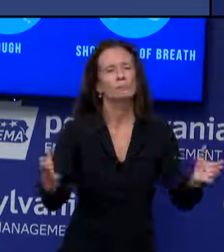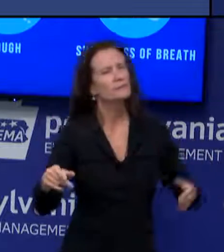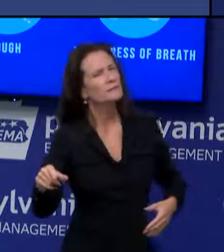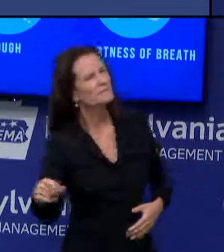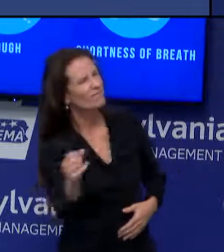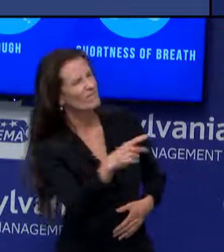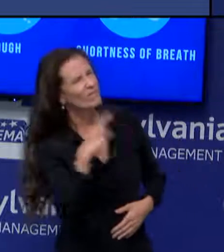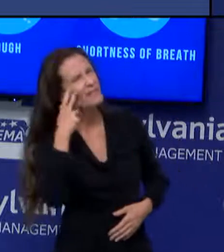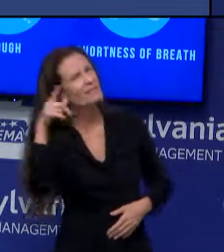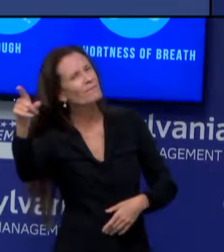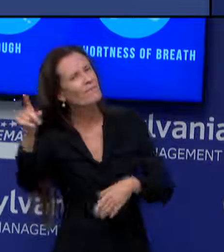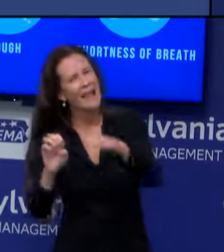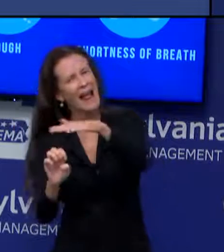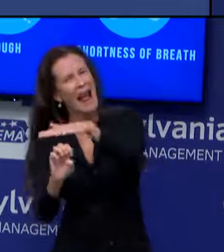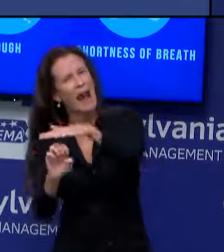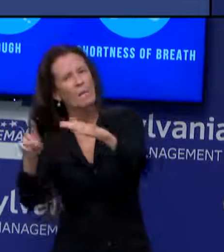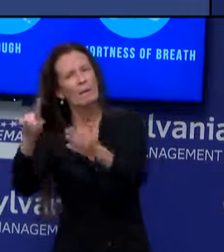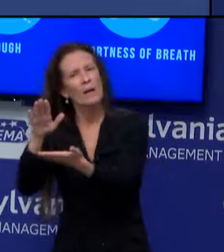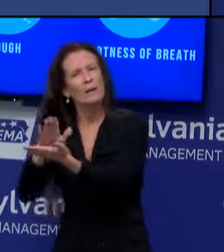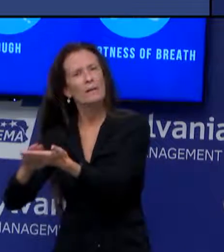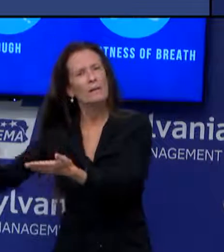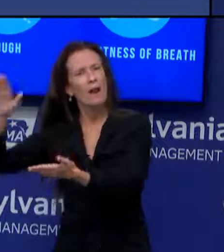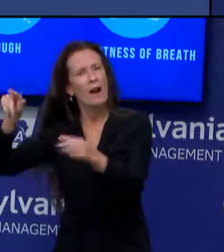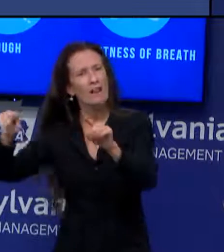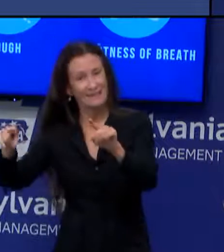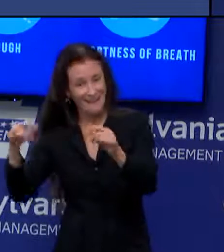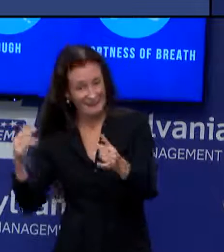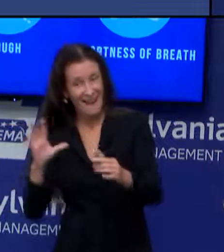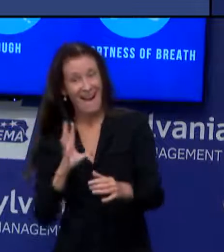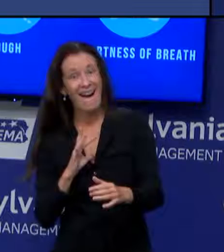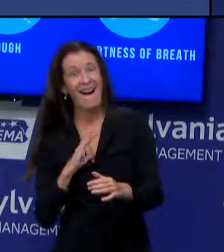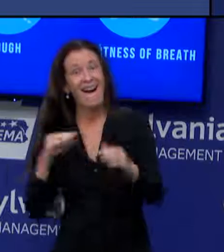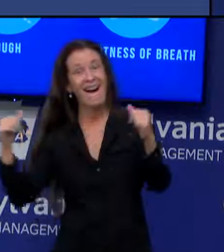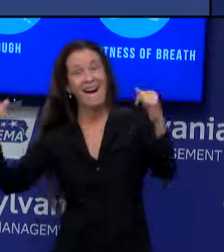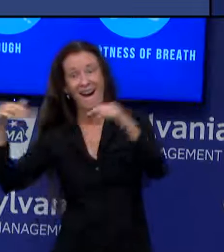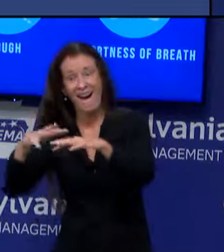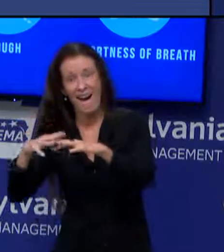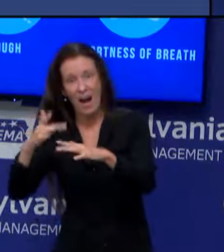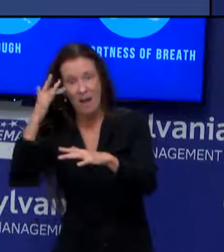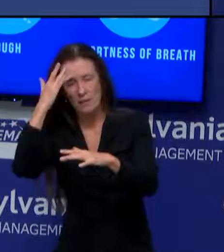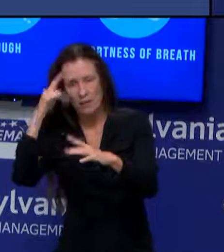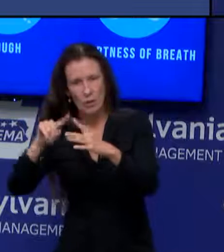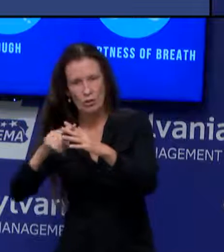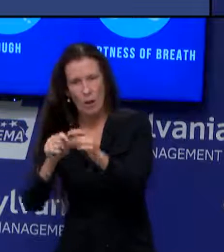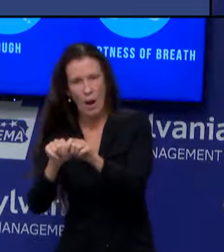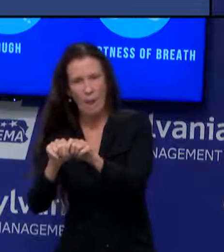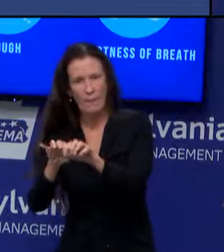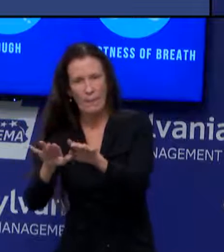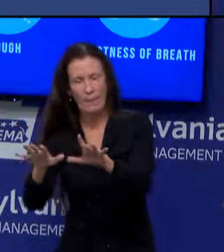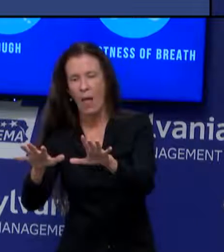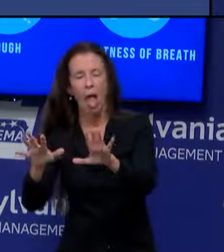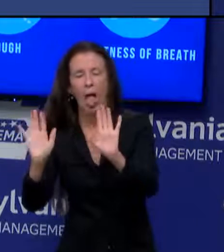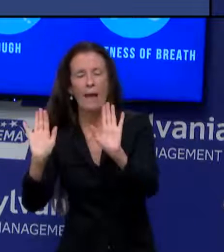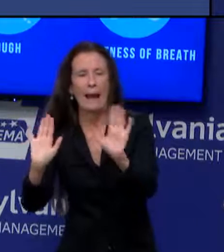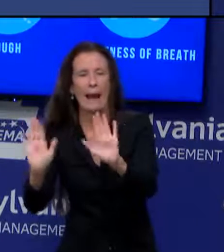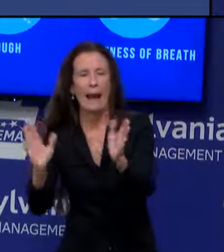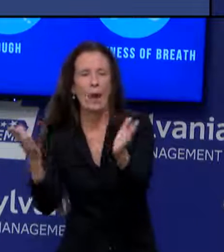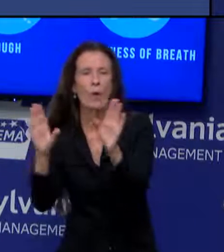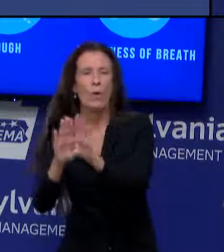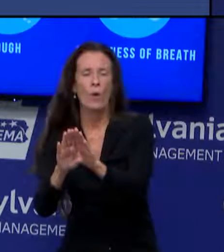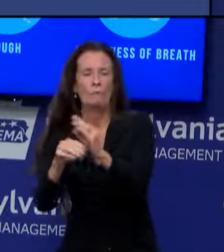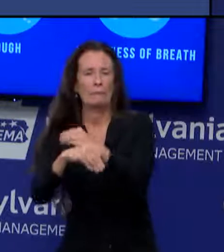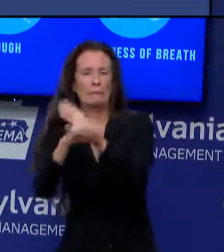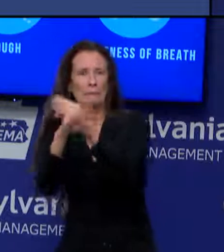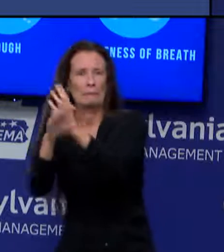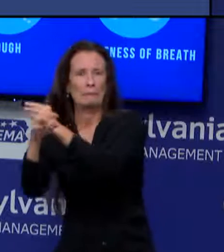with in-person instruction and then have to revert to online learning because of outbreaks. From your perspective, how have schools